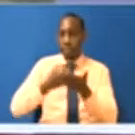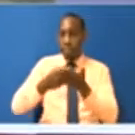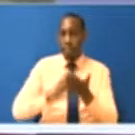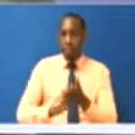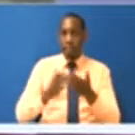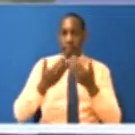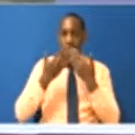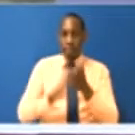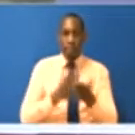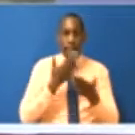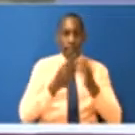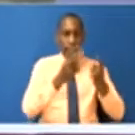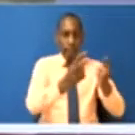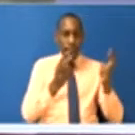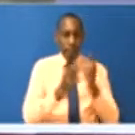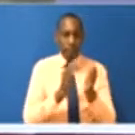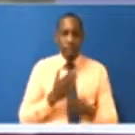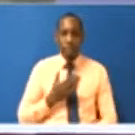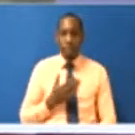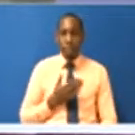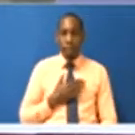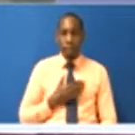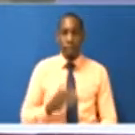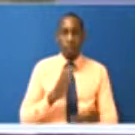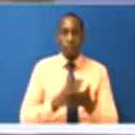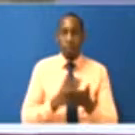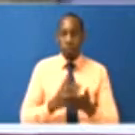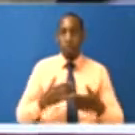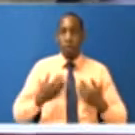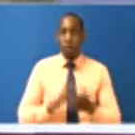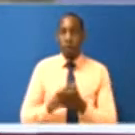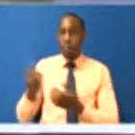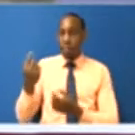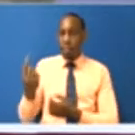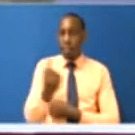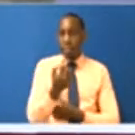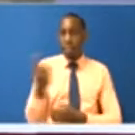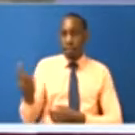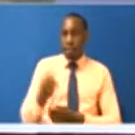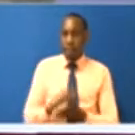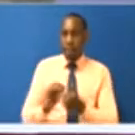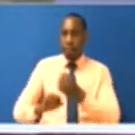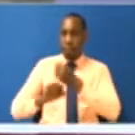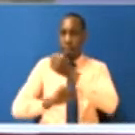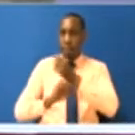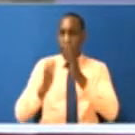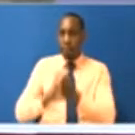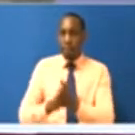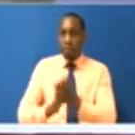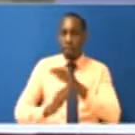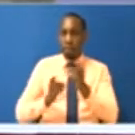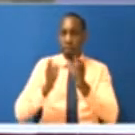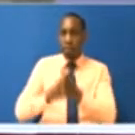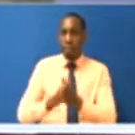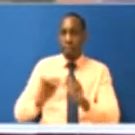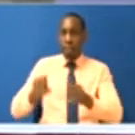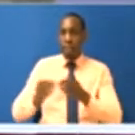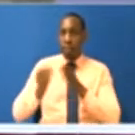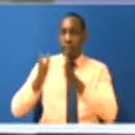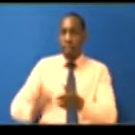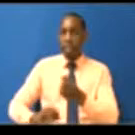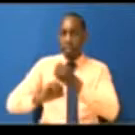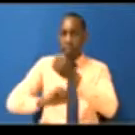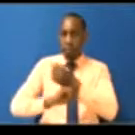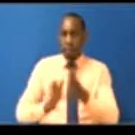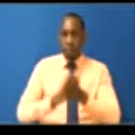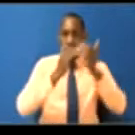let me thank my panelists this has been phenomenal i'm glad to have had each of you here karen wacholi who's the founder and executive director emerging leaders foundation uh